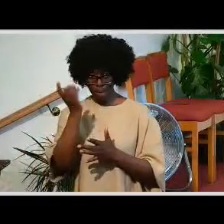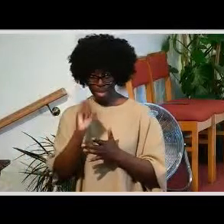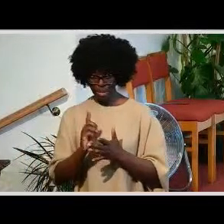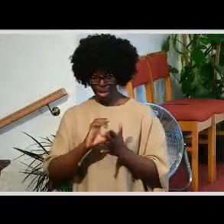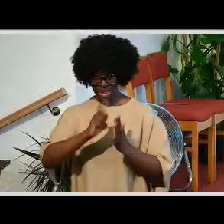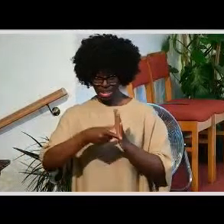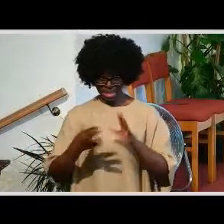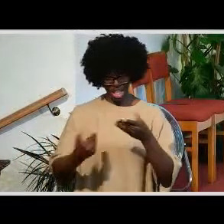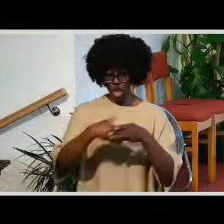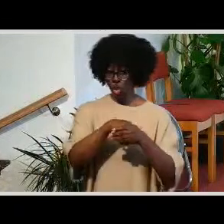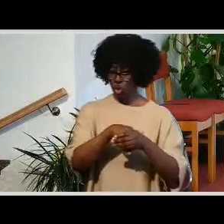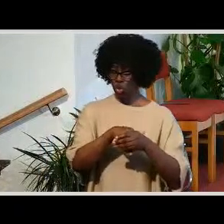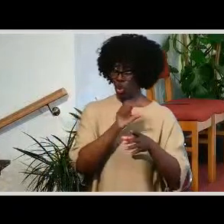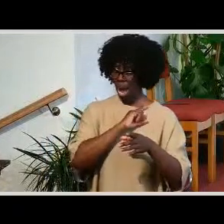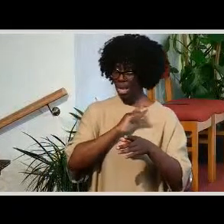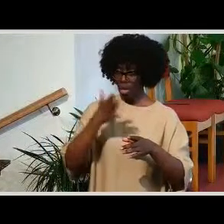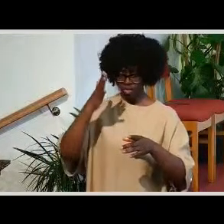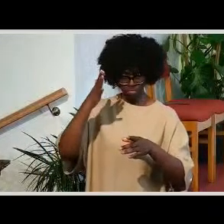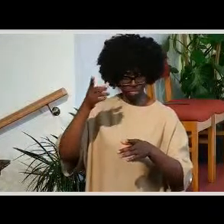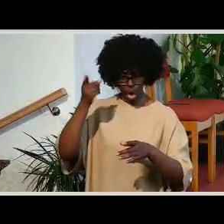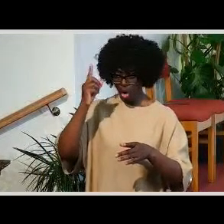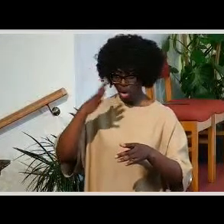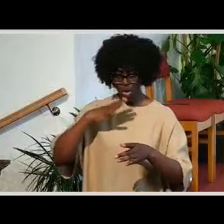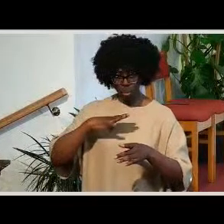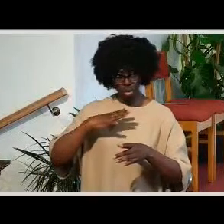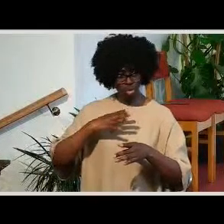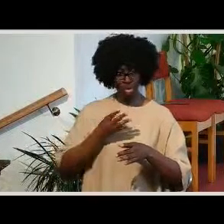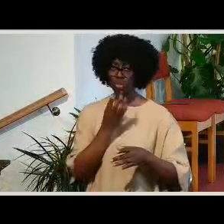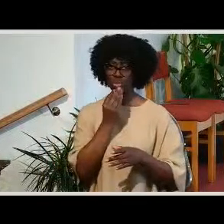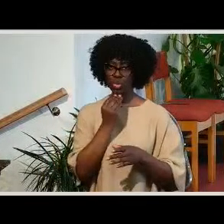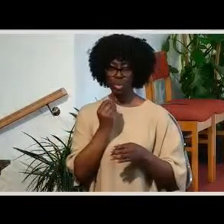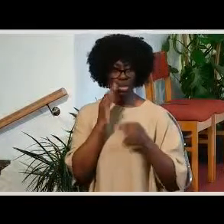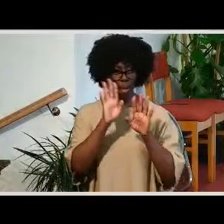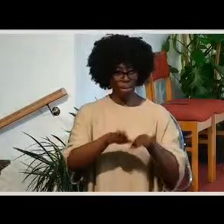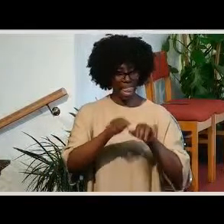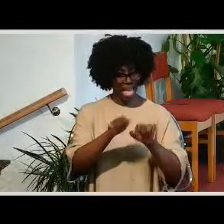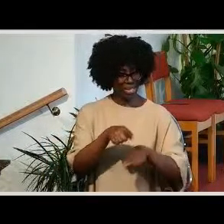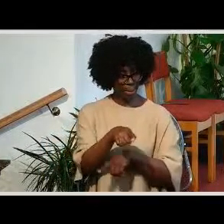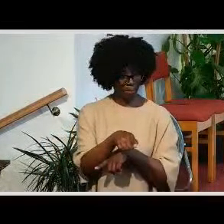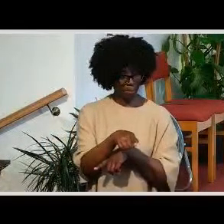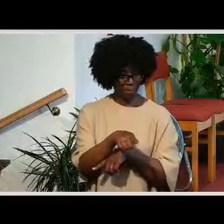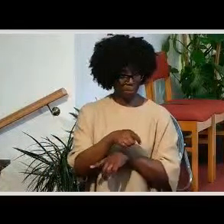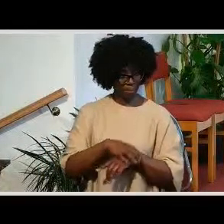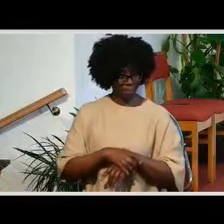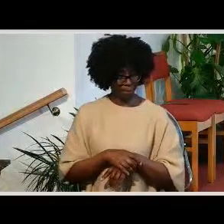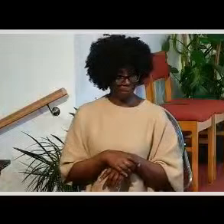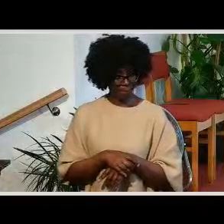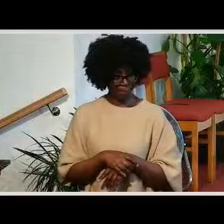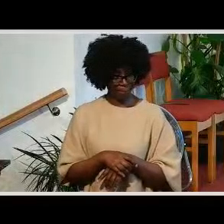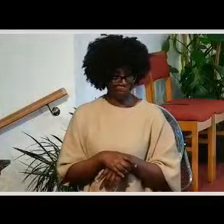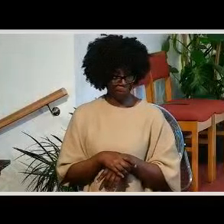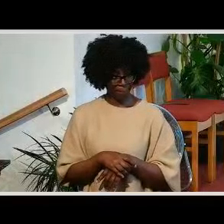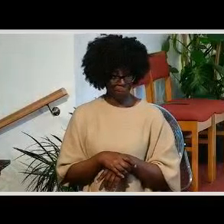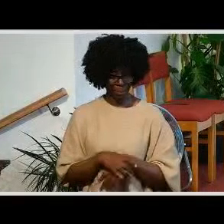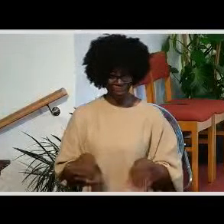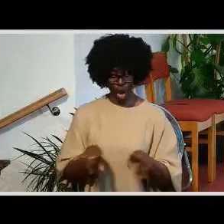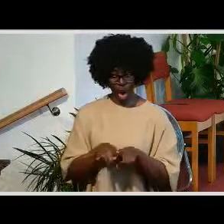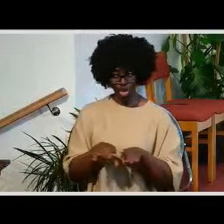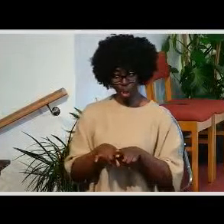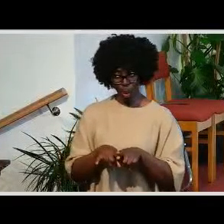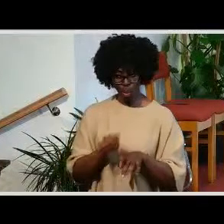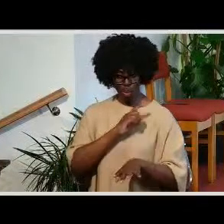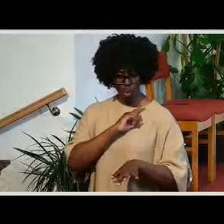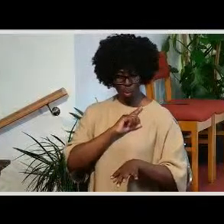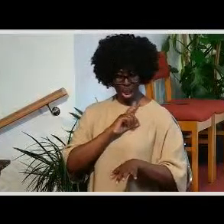bless. There may be challenges, but he also uses them for us to develop our